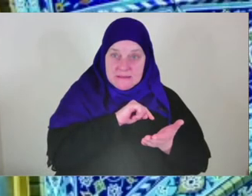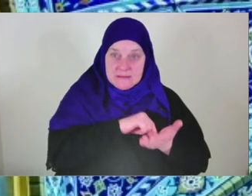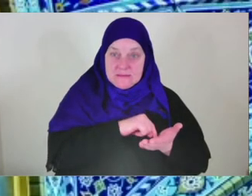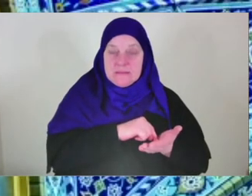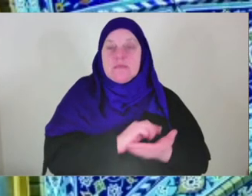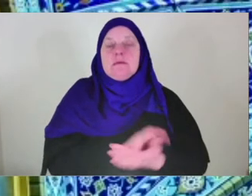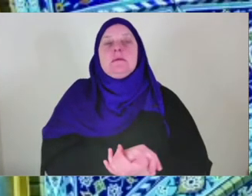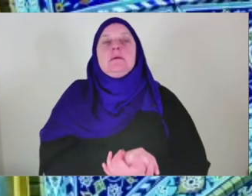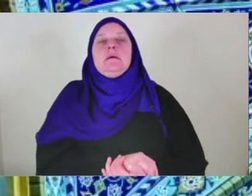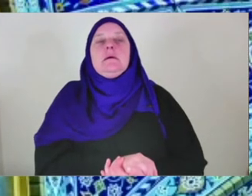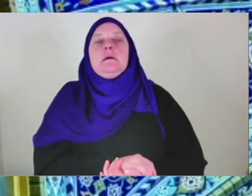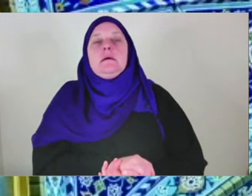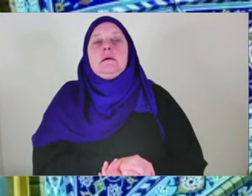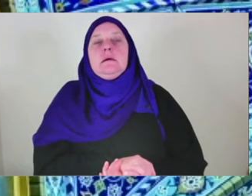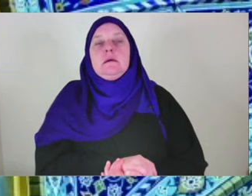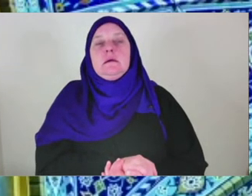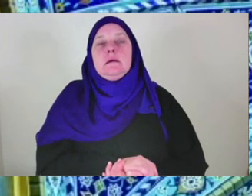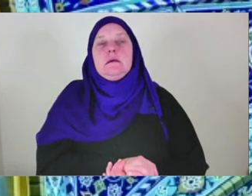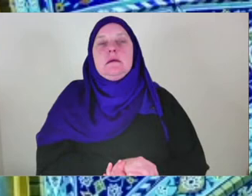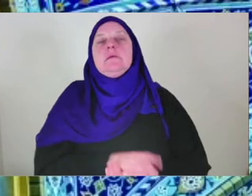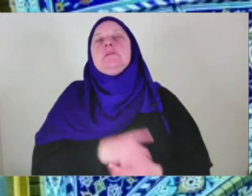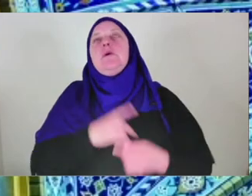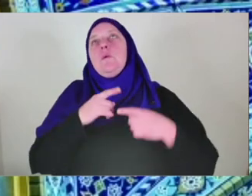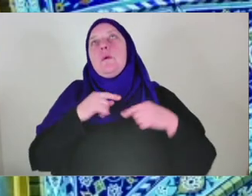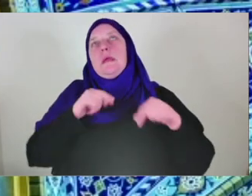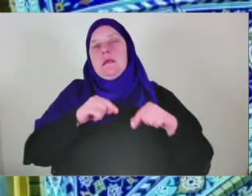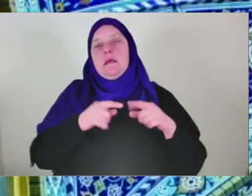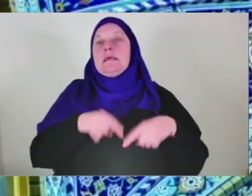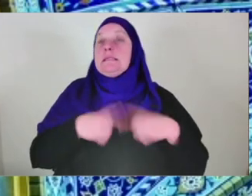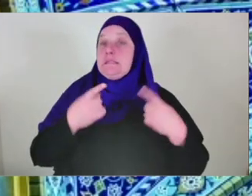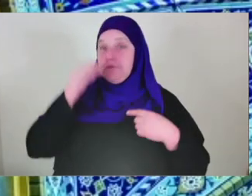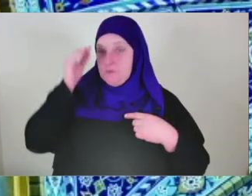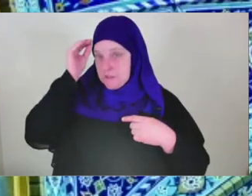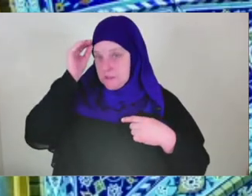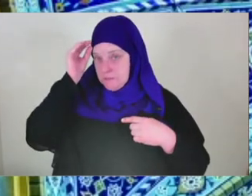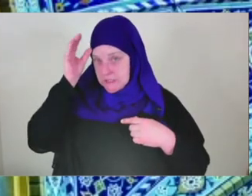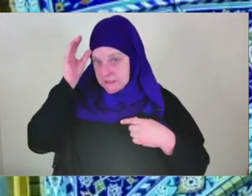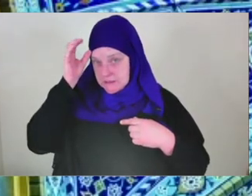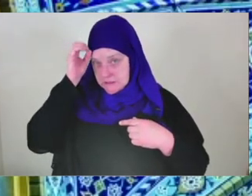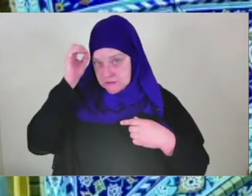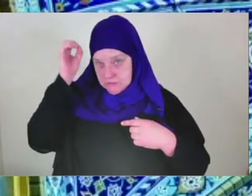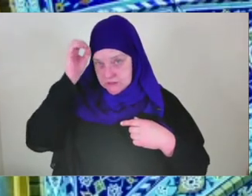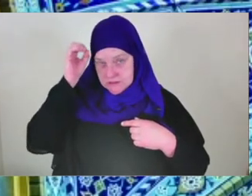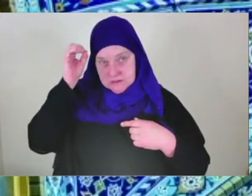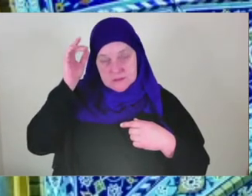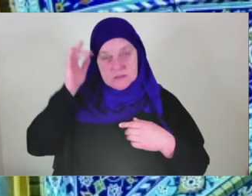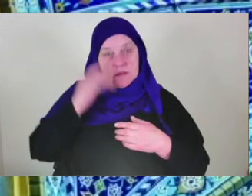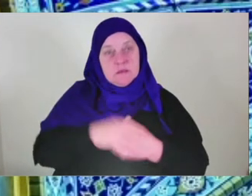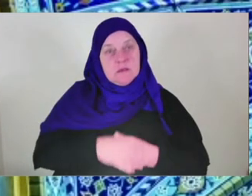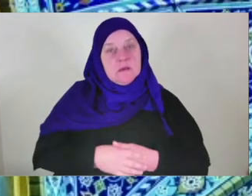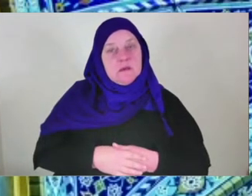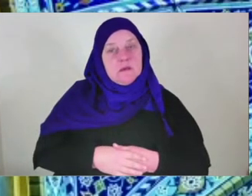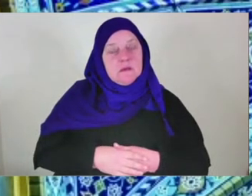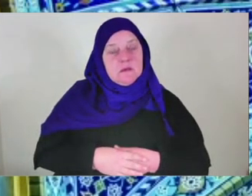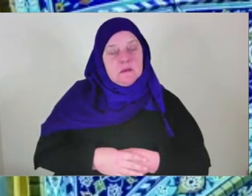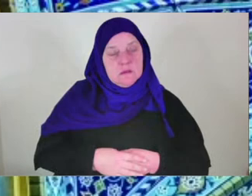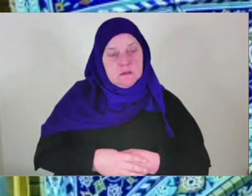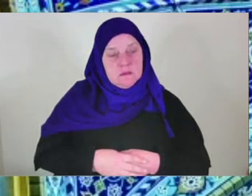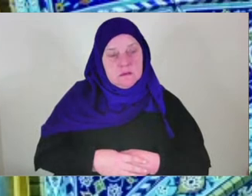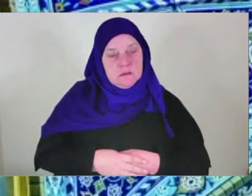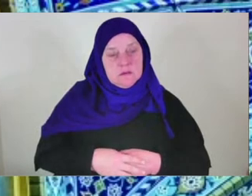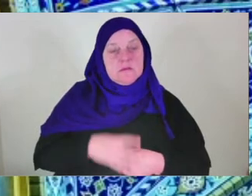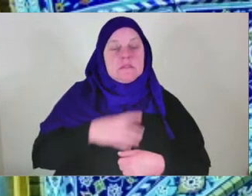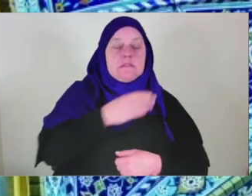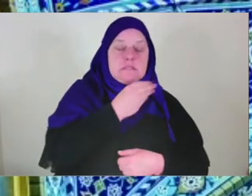Yes, here again, the fatwa are a little bit different. According to the fatwa of Ayatollah Sistani, khums applies even on